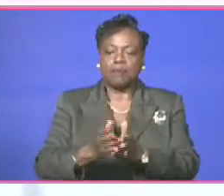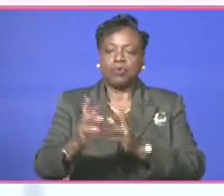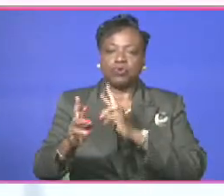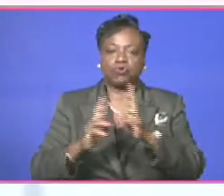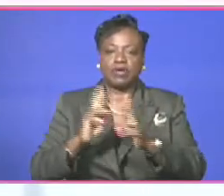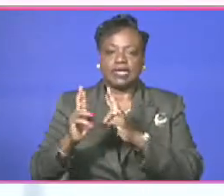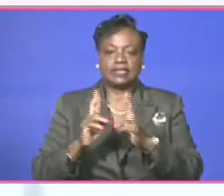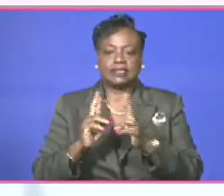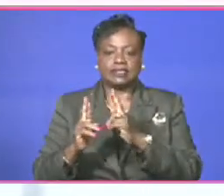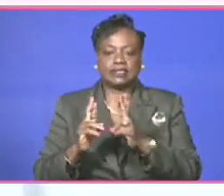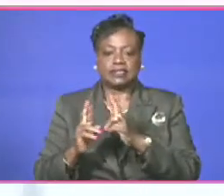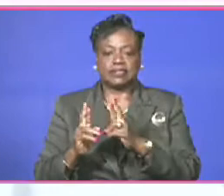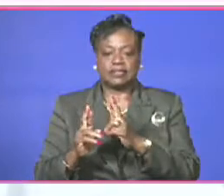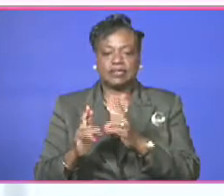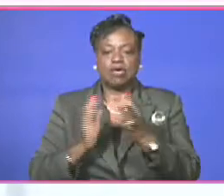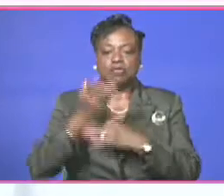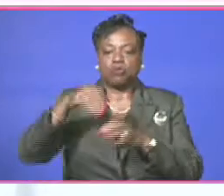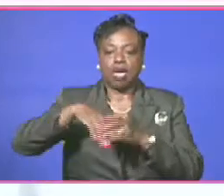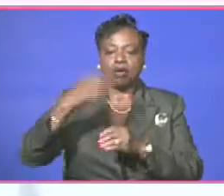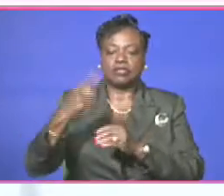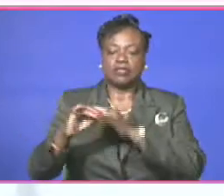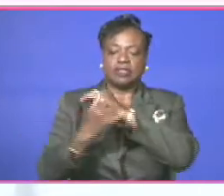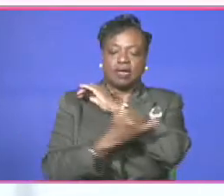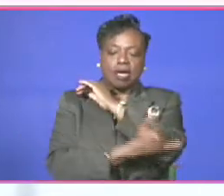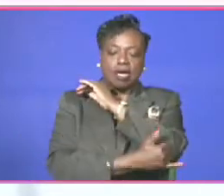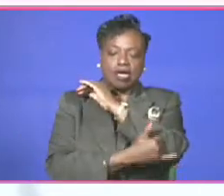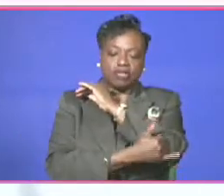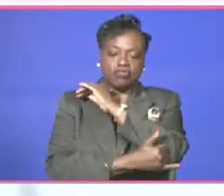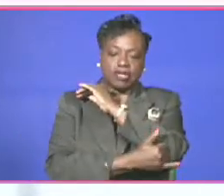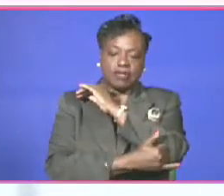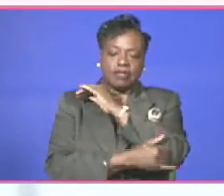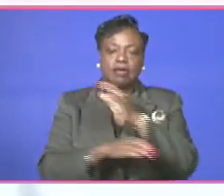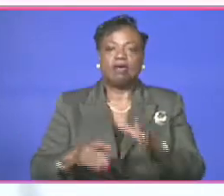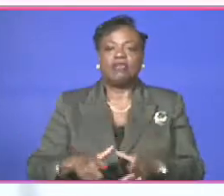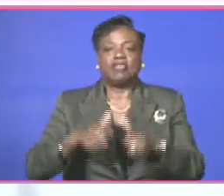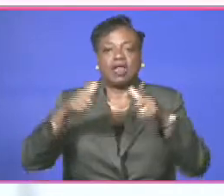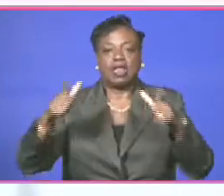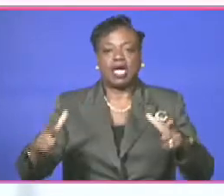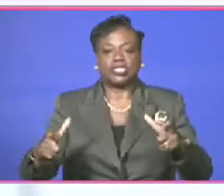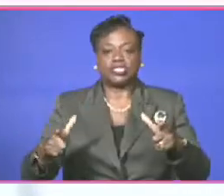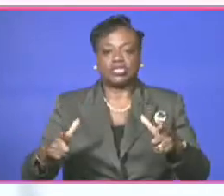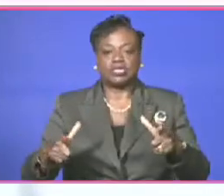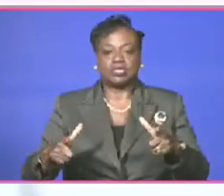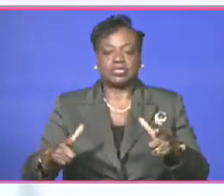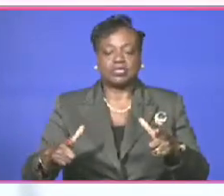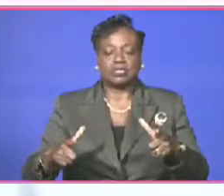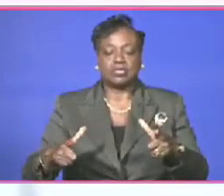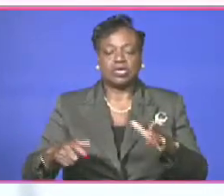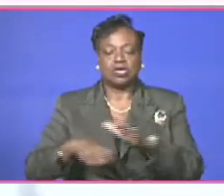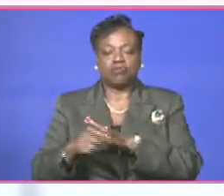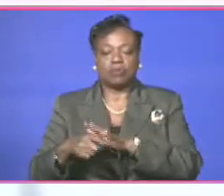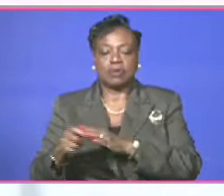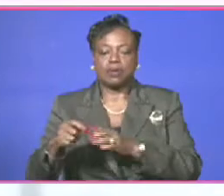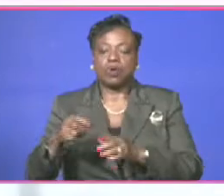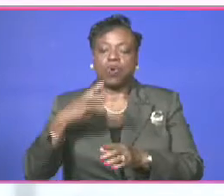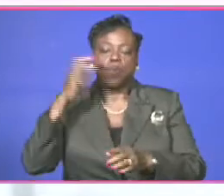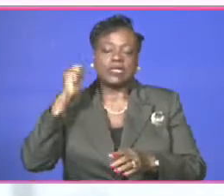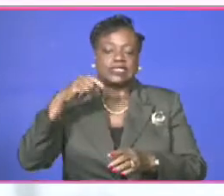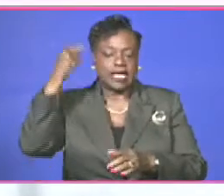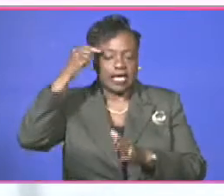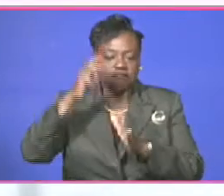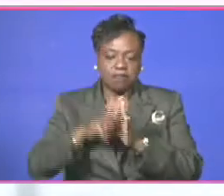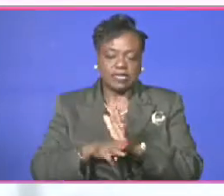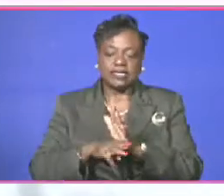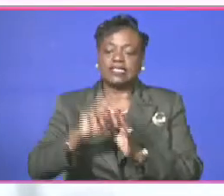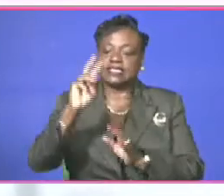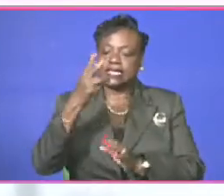of, throughout the country, that is. I think the largest contributor, of course, has been government, and the second person in terms of size has